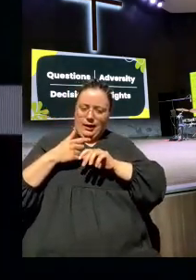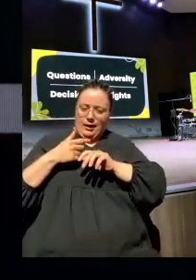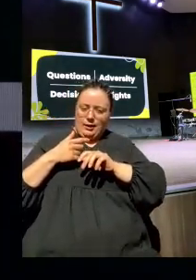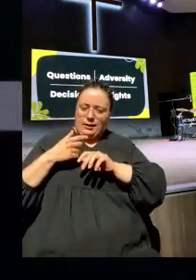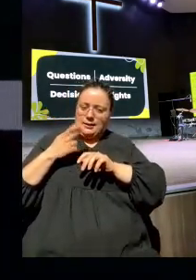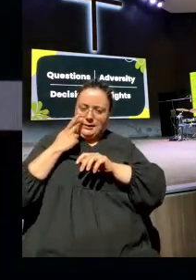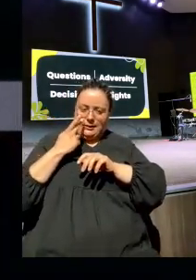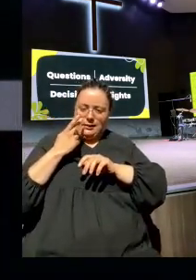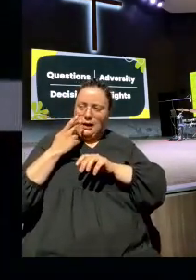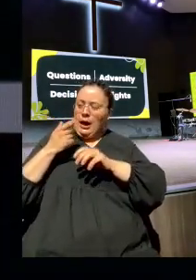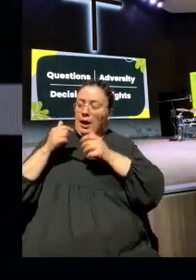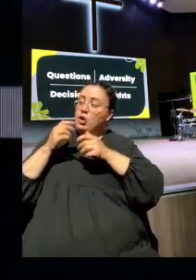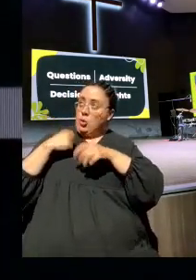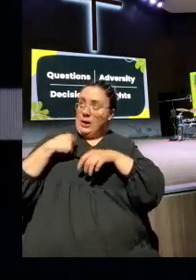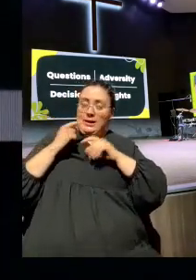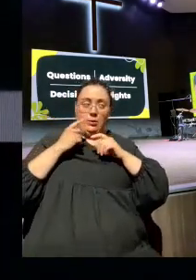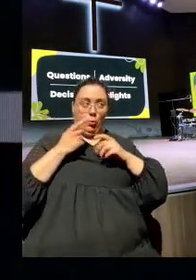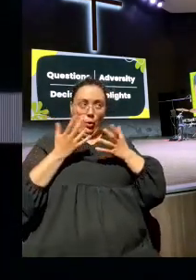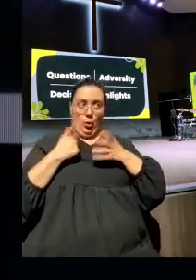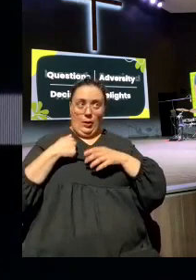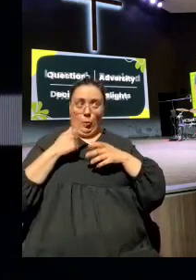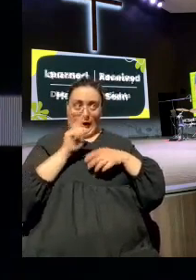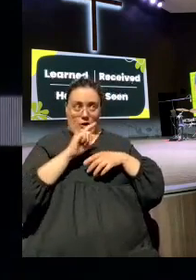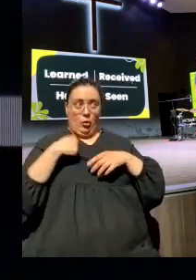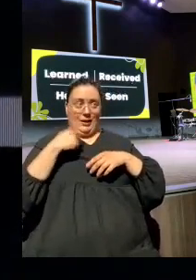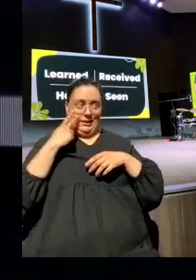about what you believe.